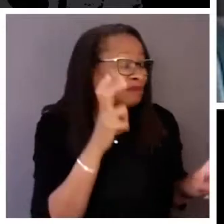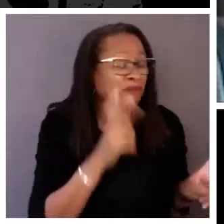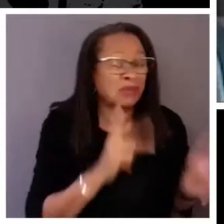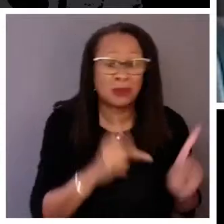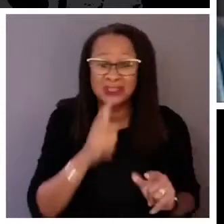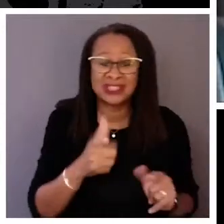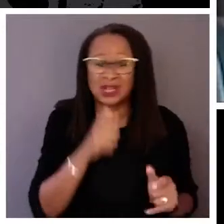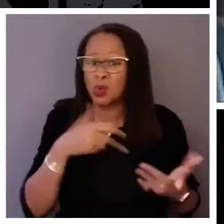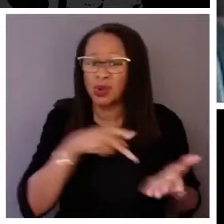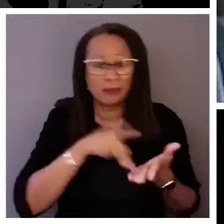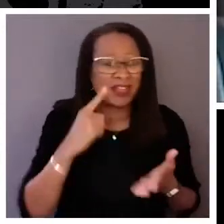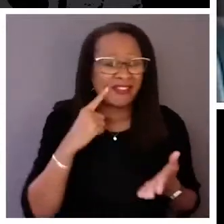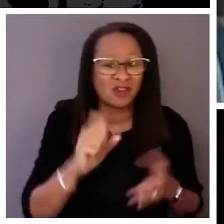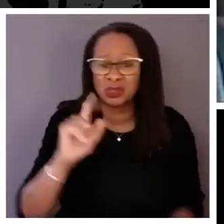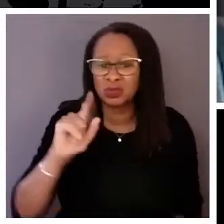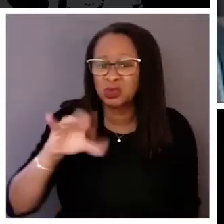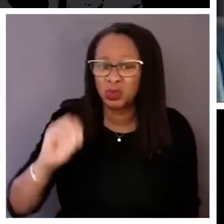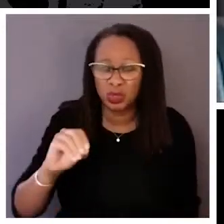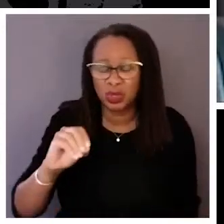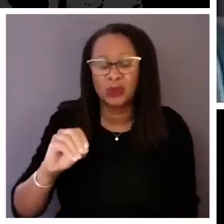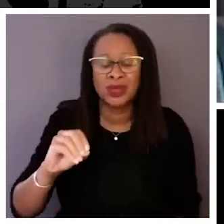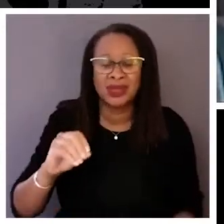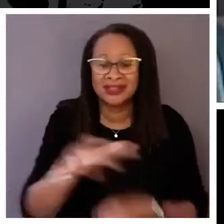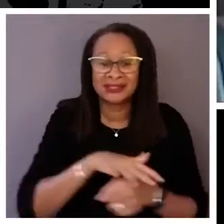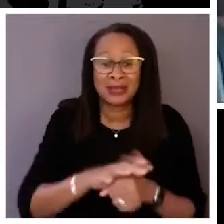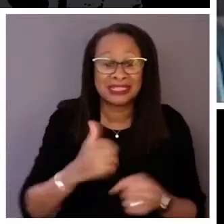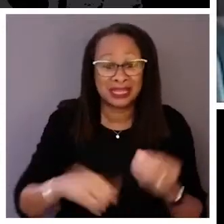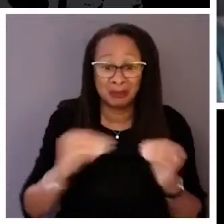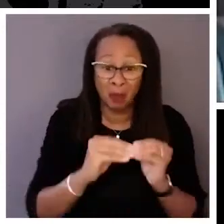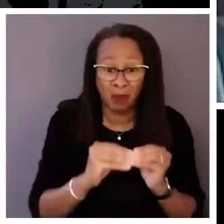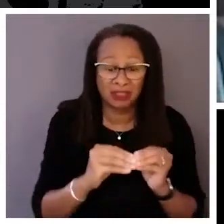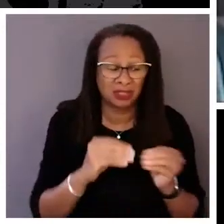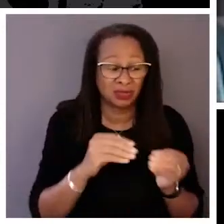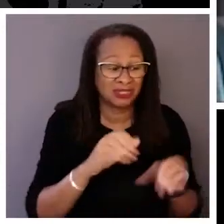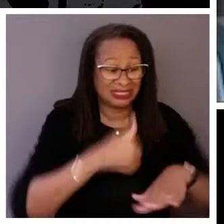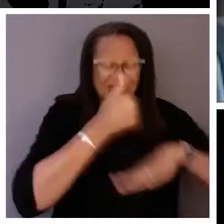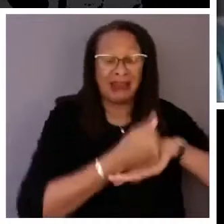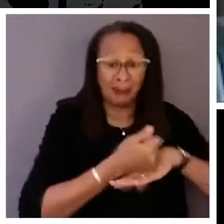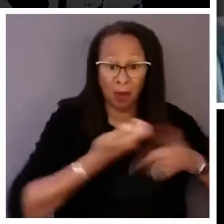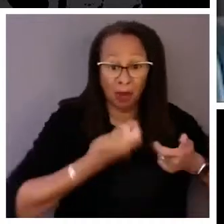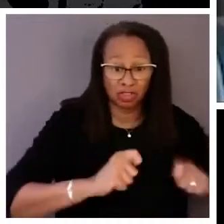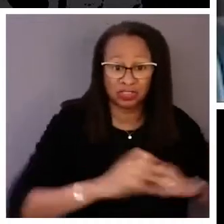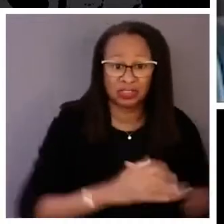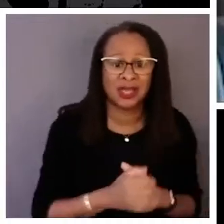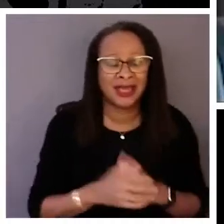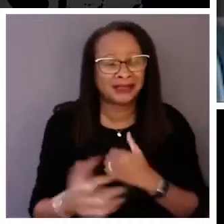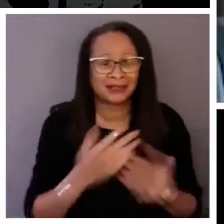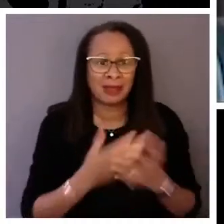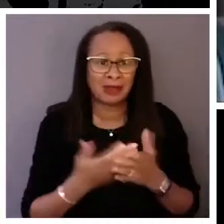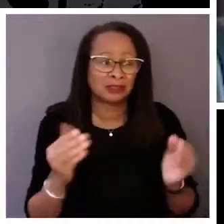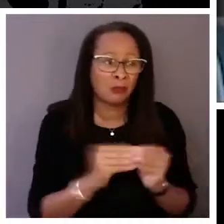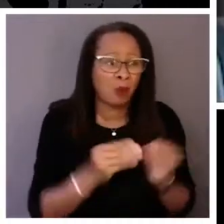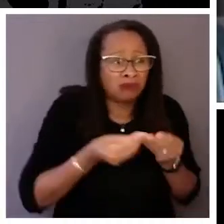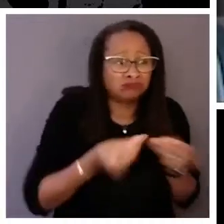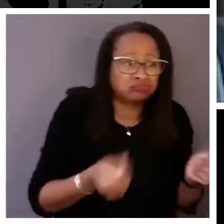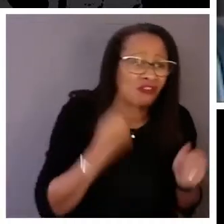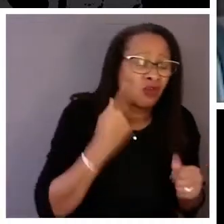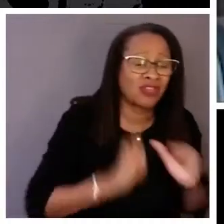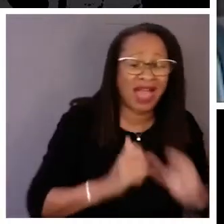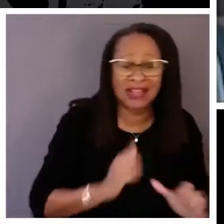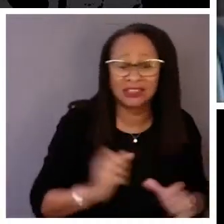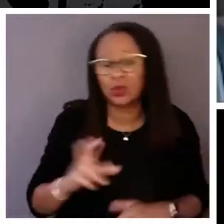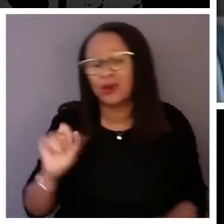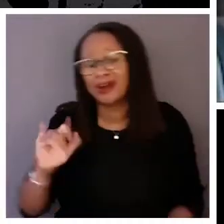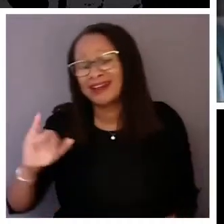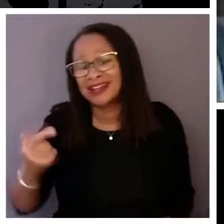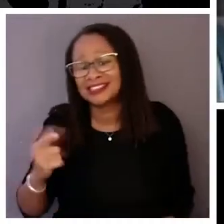people say that they don't want to pay for studio space anymore to set these up, and whether or not it's more conducive for the actor, more conducive for the casting